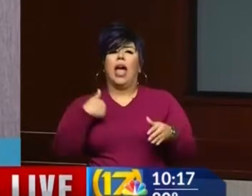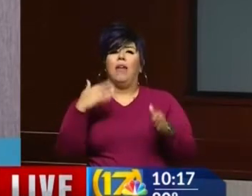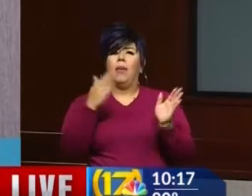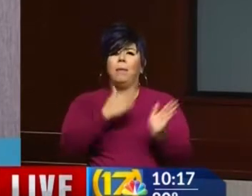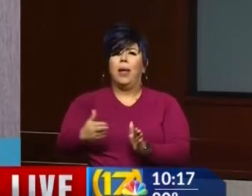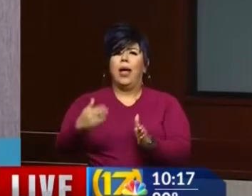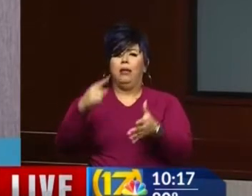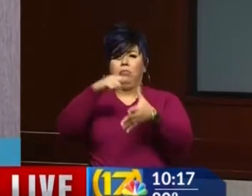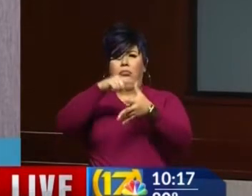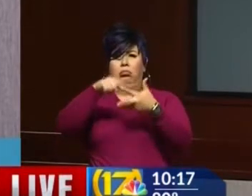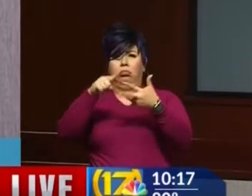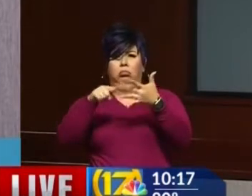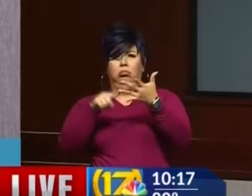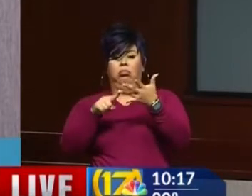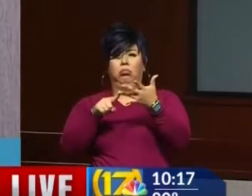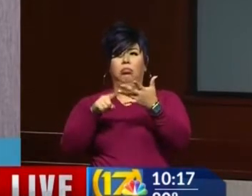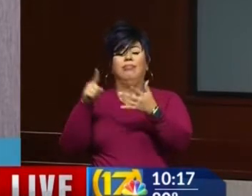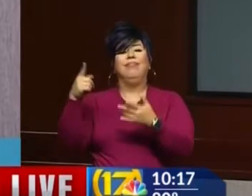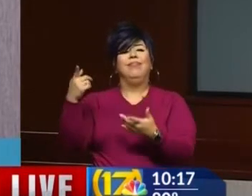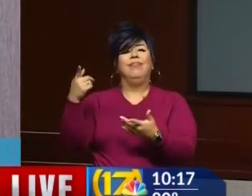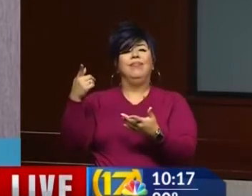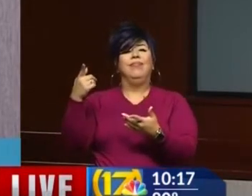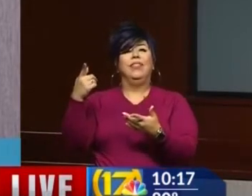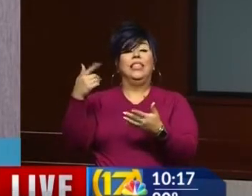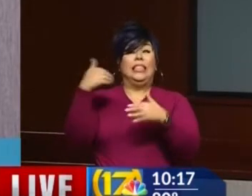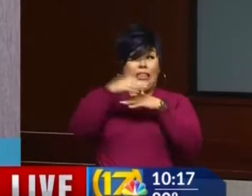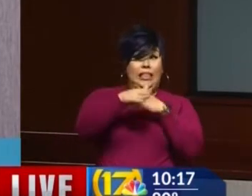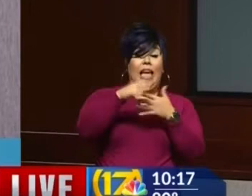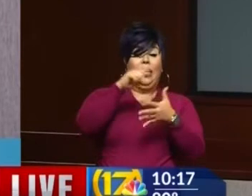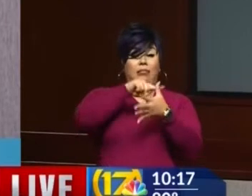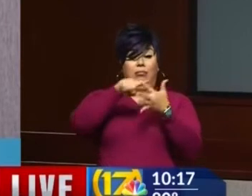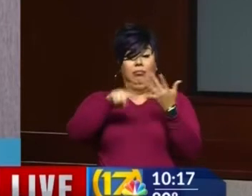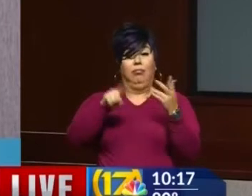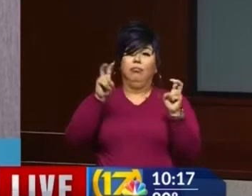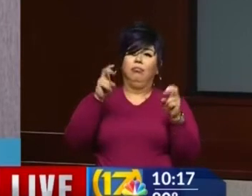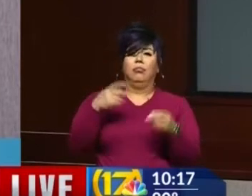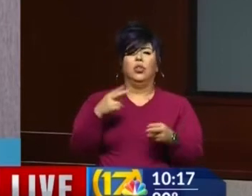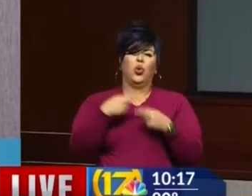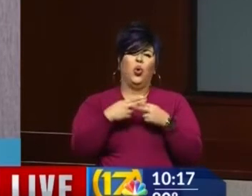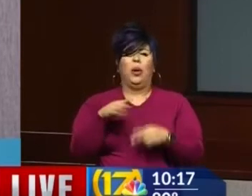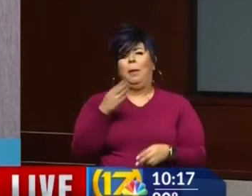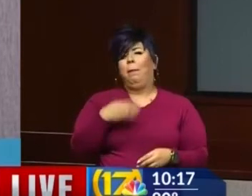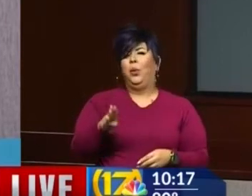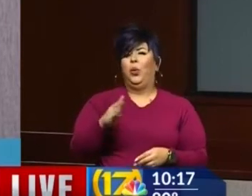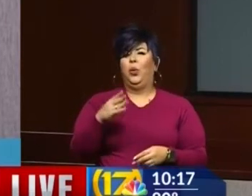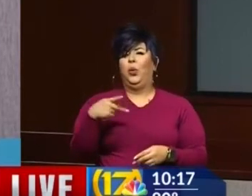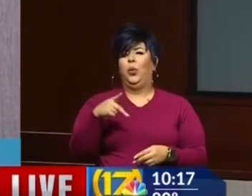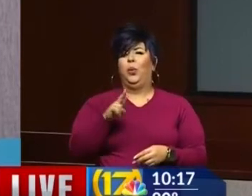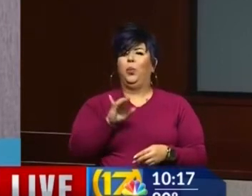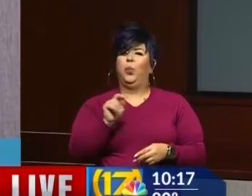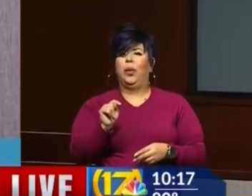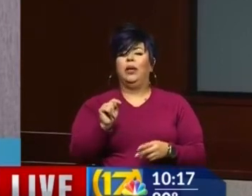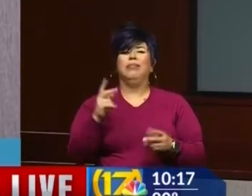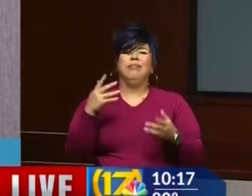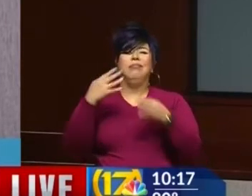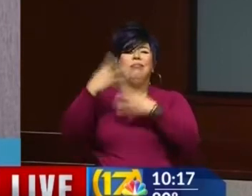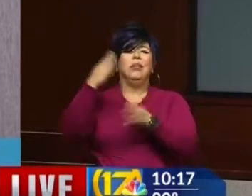been made subsequent to the announcement of that blueprint, which was made on August